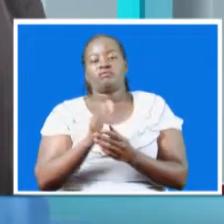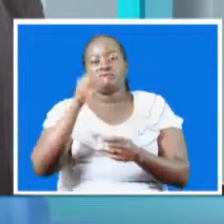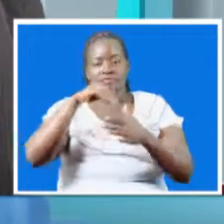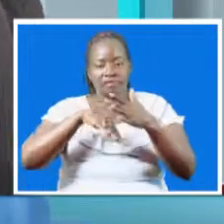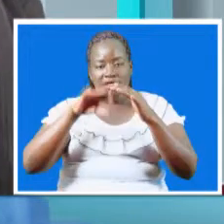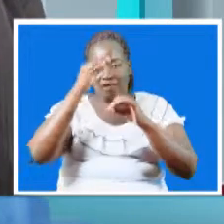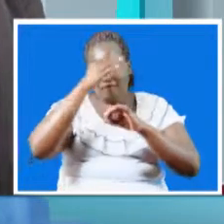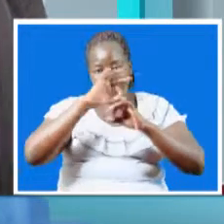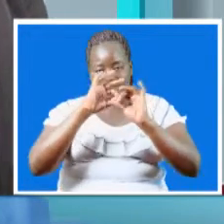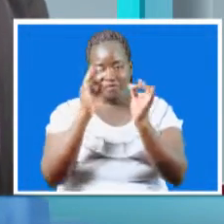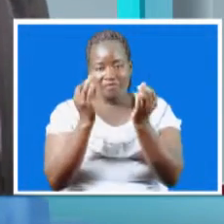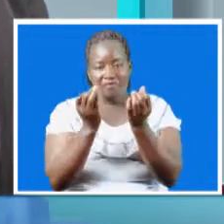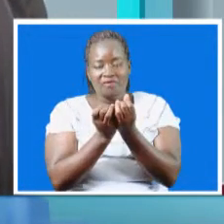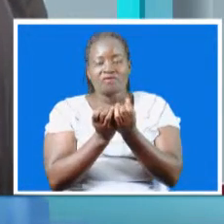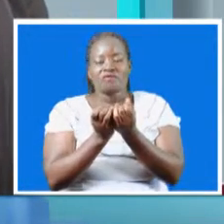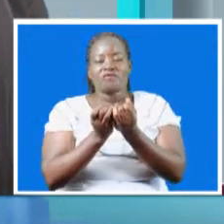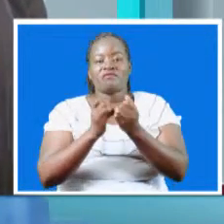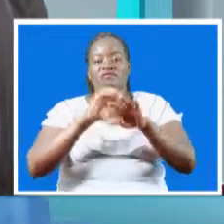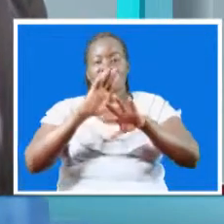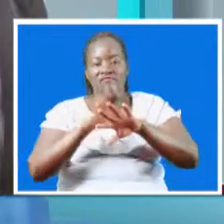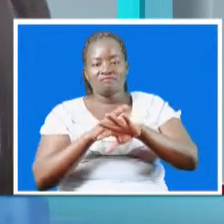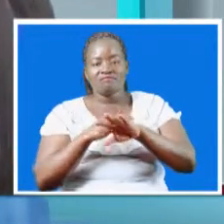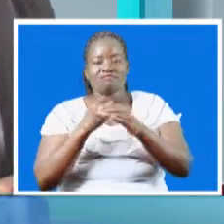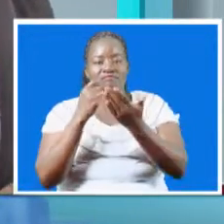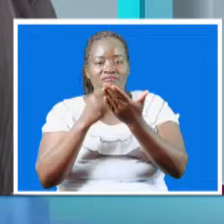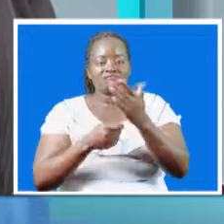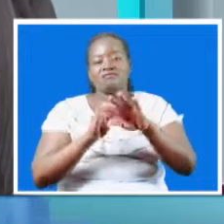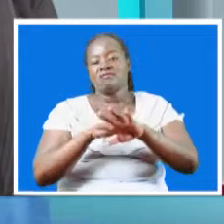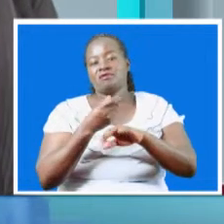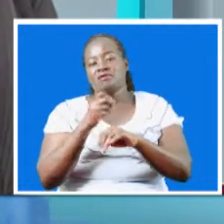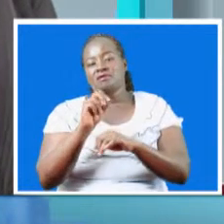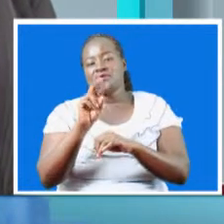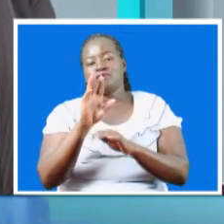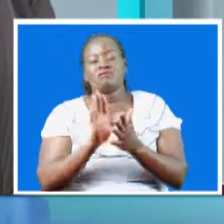0721 281 9031 thĩinĩ wa ng'enda citũ cia kĩrĩu Facebook nĩ Gikuyu Television na thĩinĩ wa Twitter